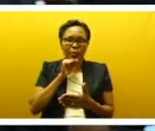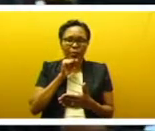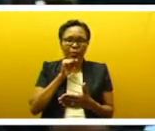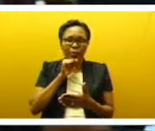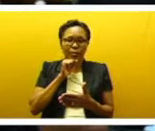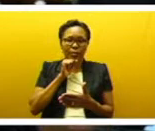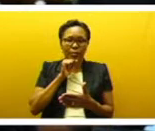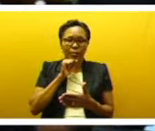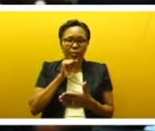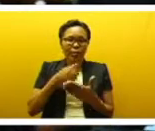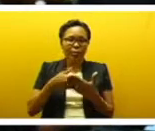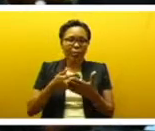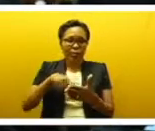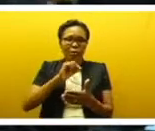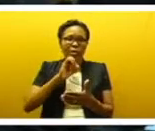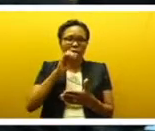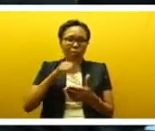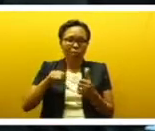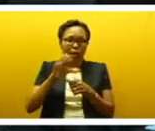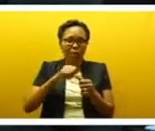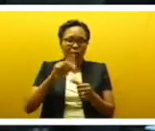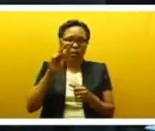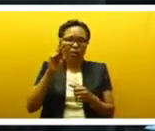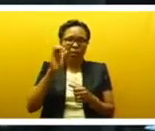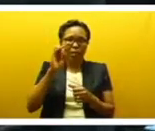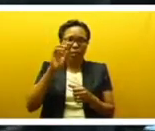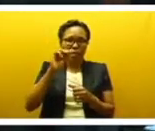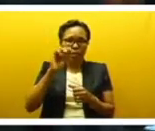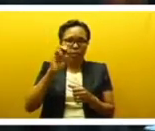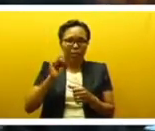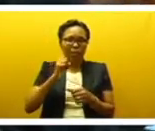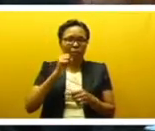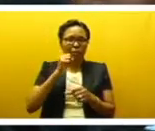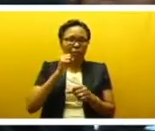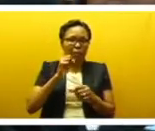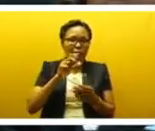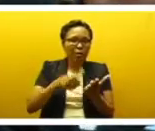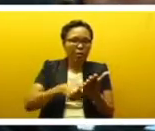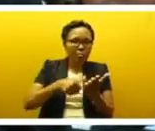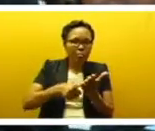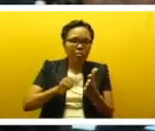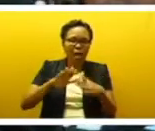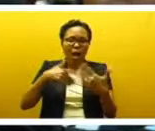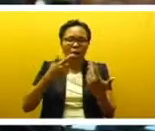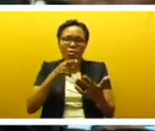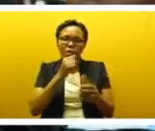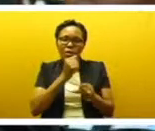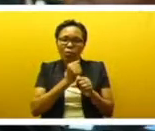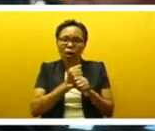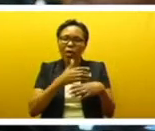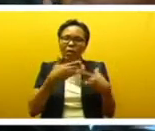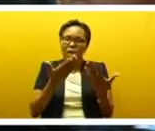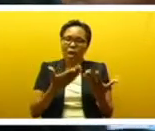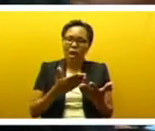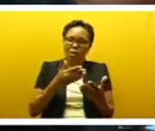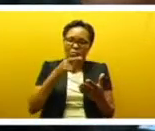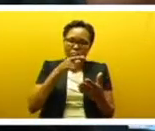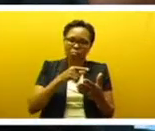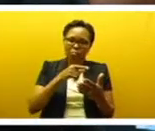about the KIMS kit and how they work. The serialization of the numbers. We have been